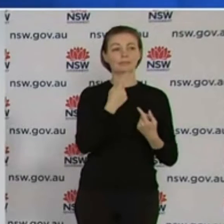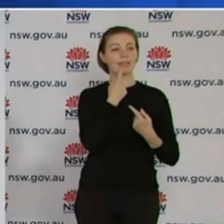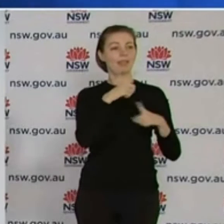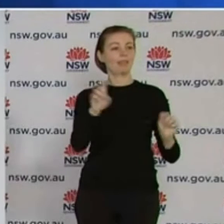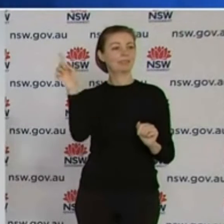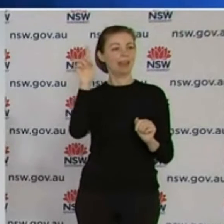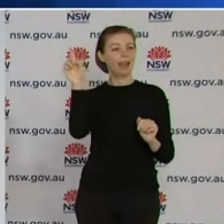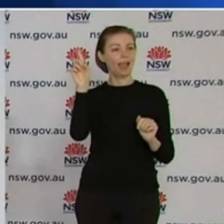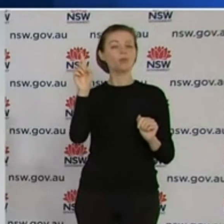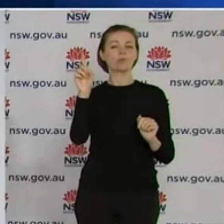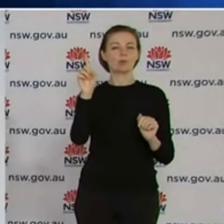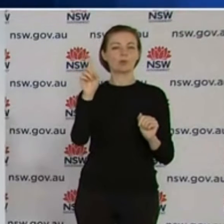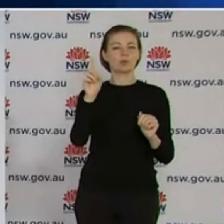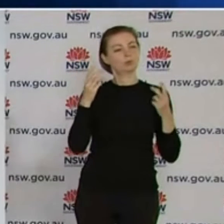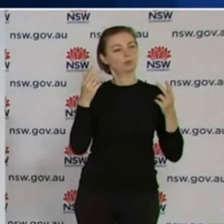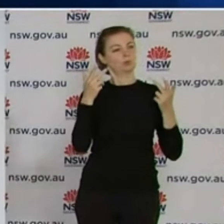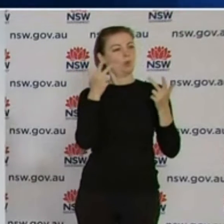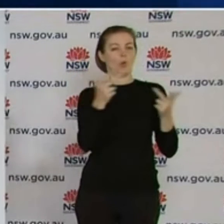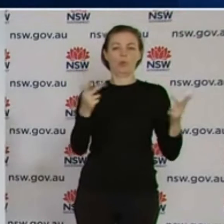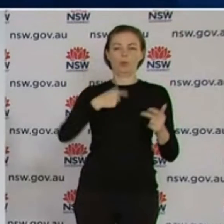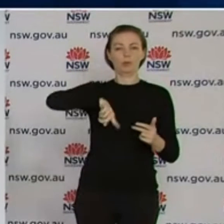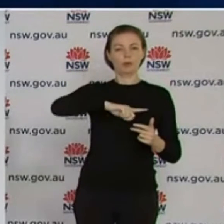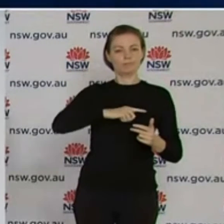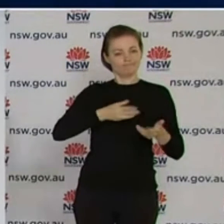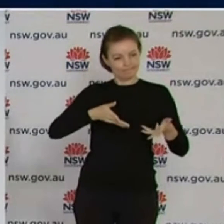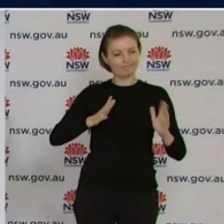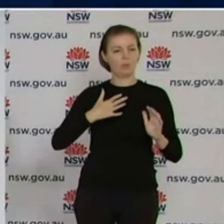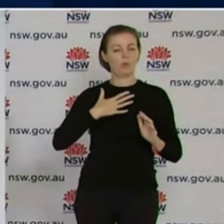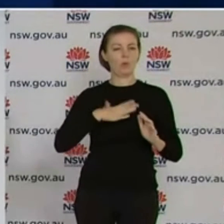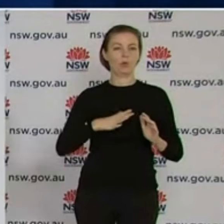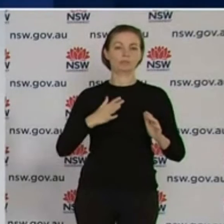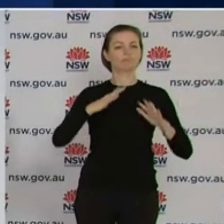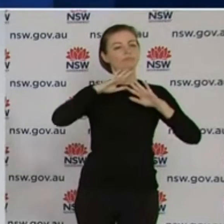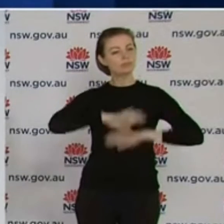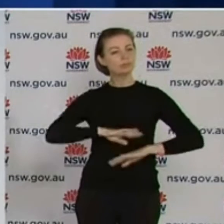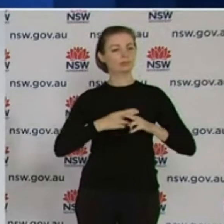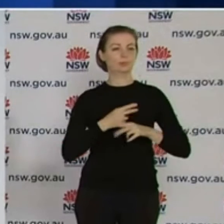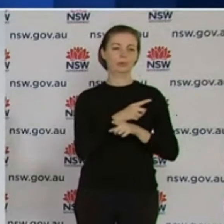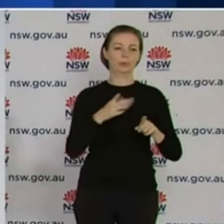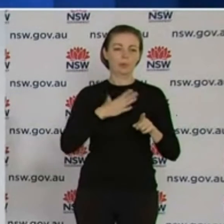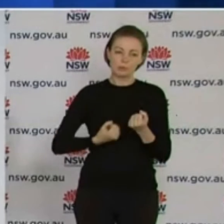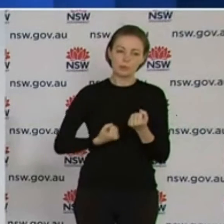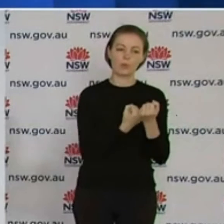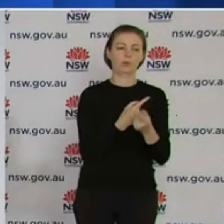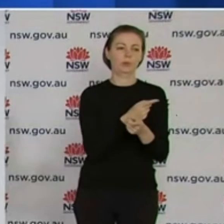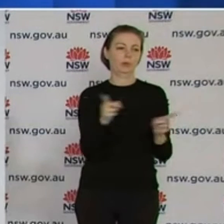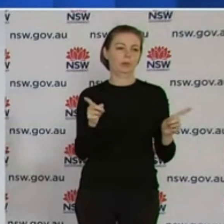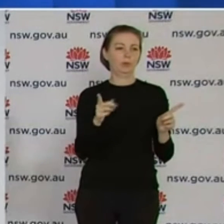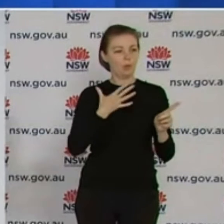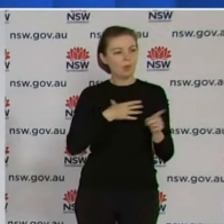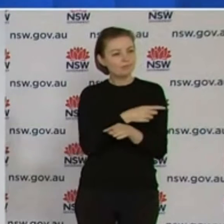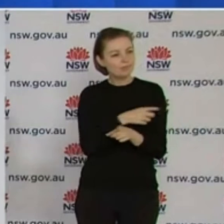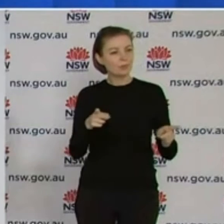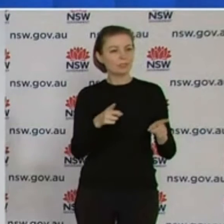demonstrates our absolute willingness to provide ease, provide support and optimism when we